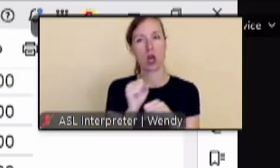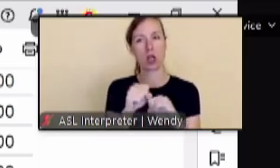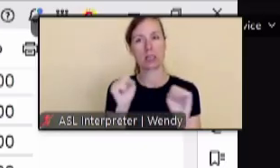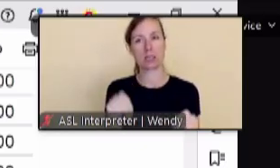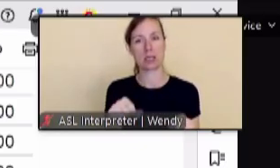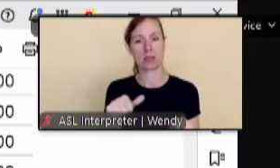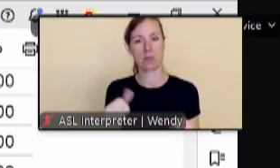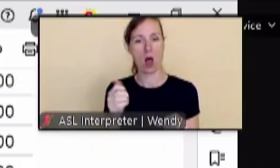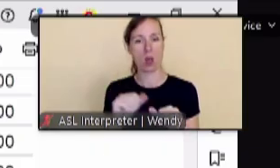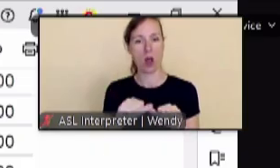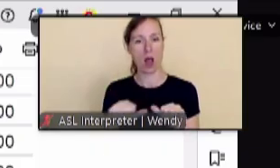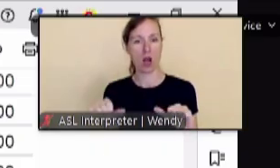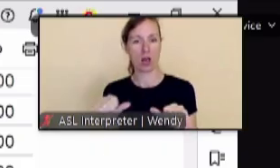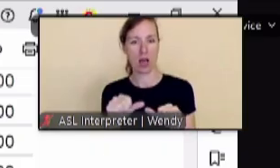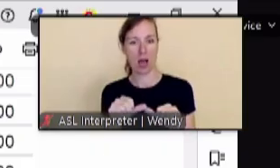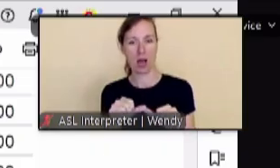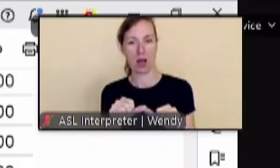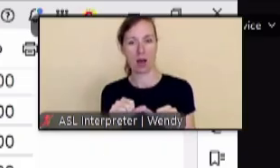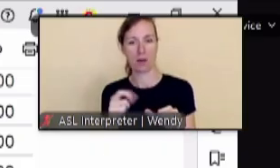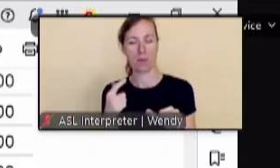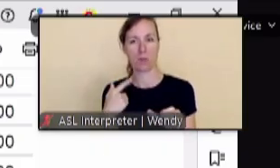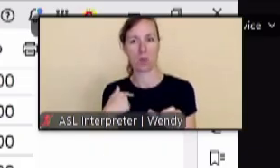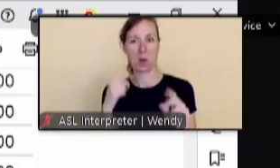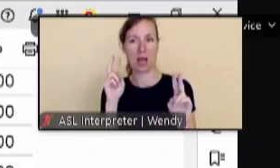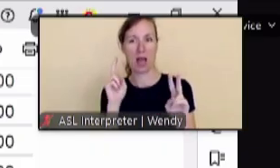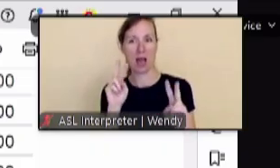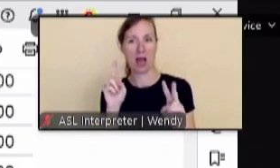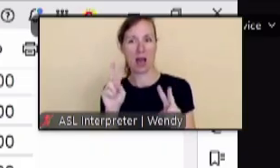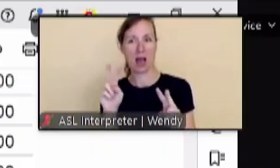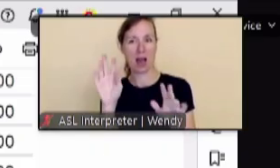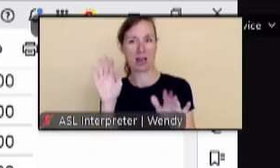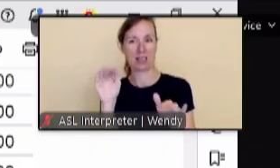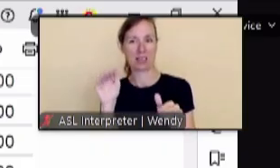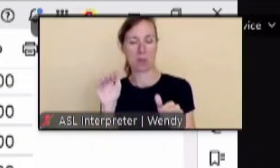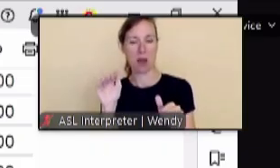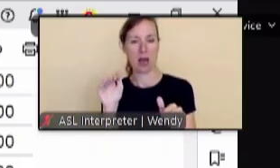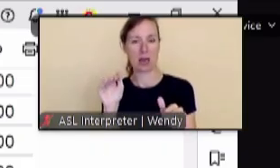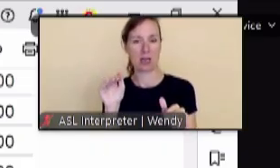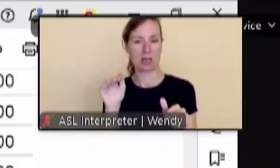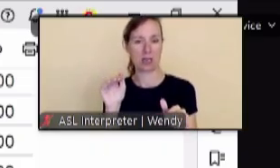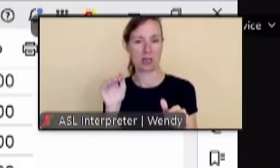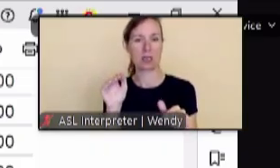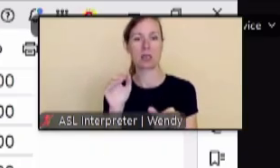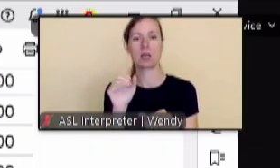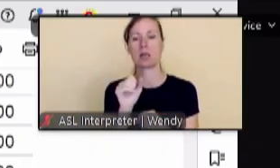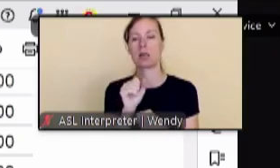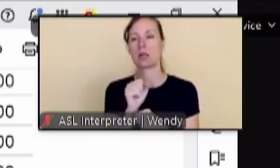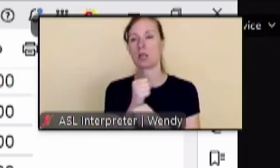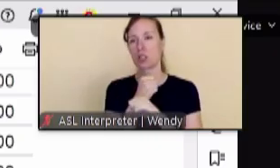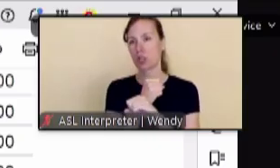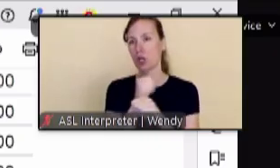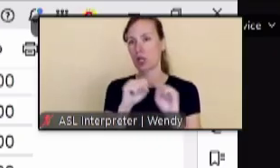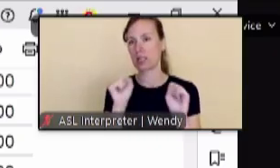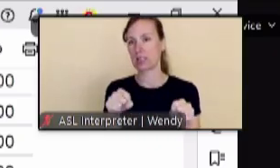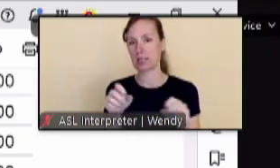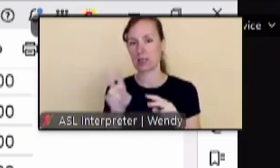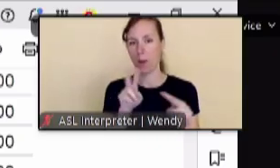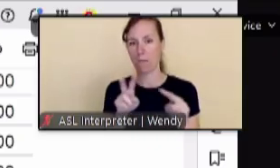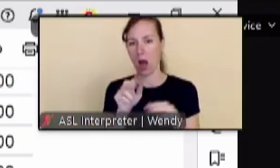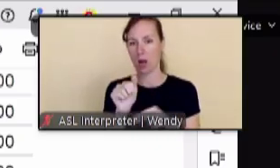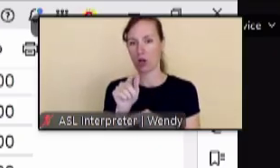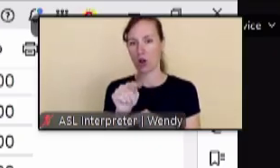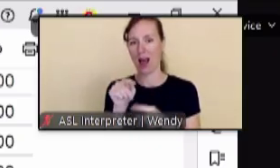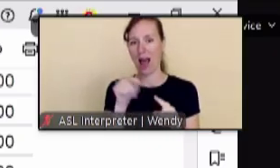it in anticipating that having a security system monitored at the Ely building is